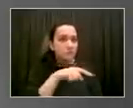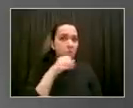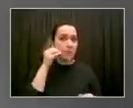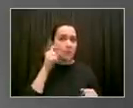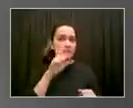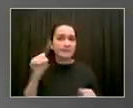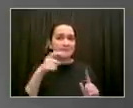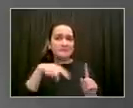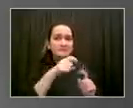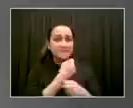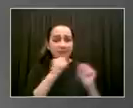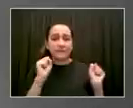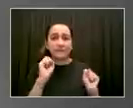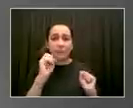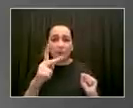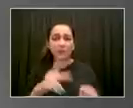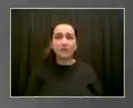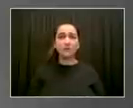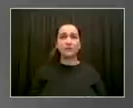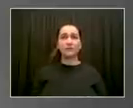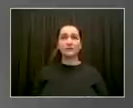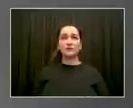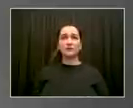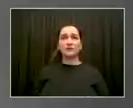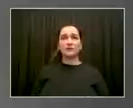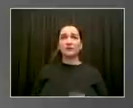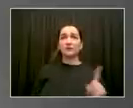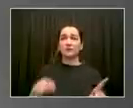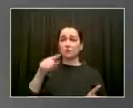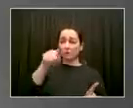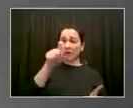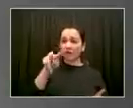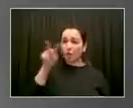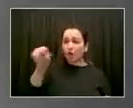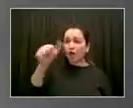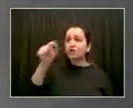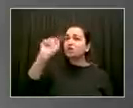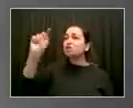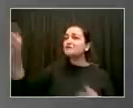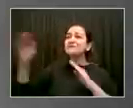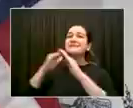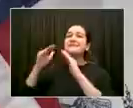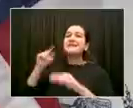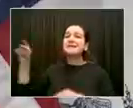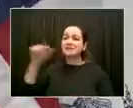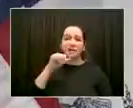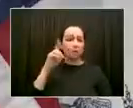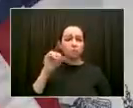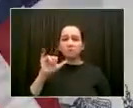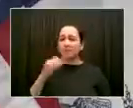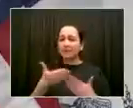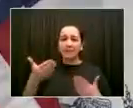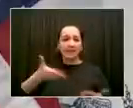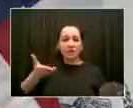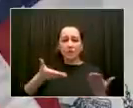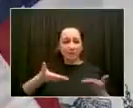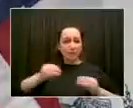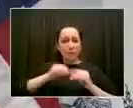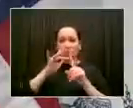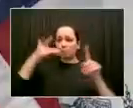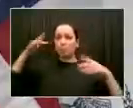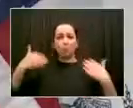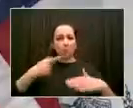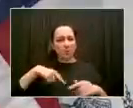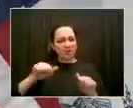help people from the streets to get the help they need. Thank you, sir. Thank you. Go ahead, Hazel.